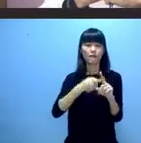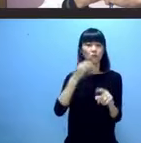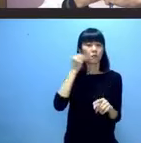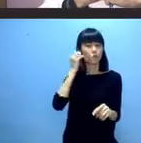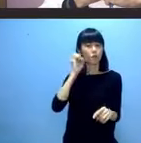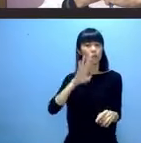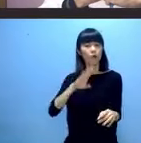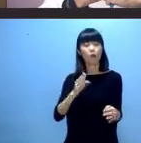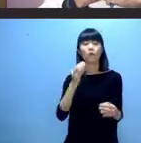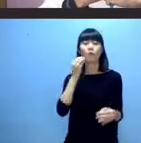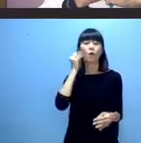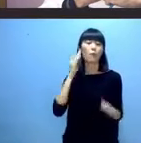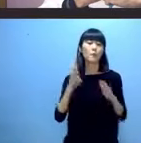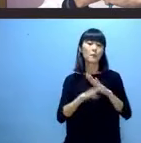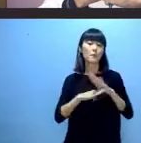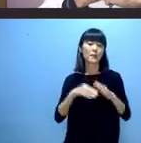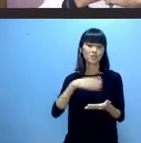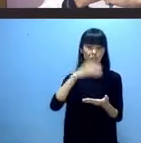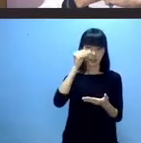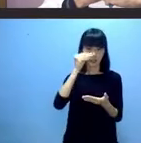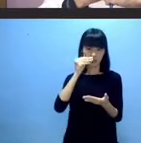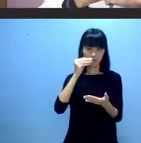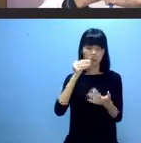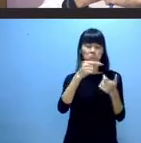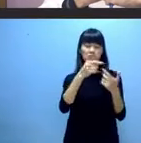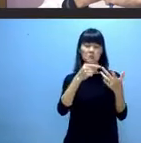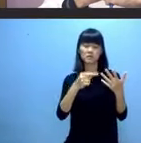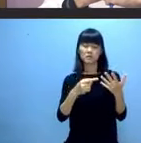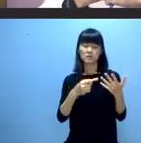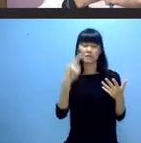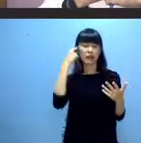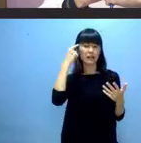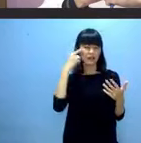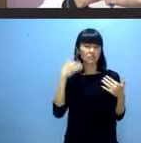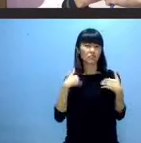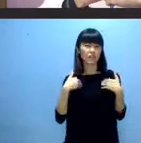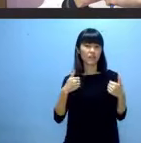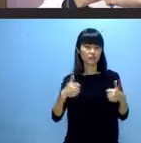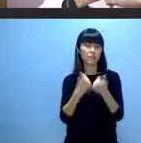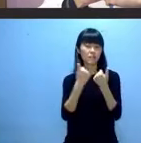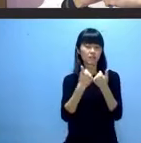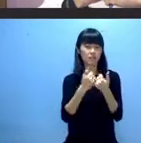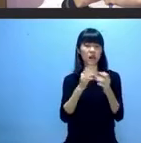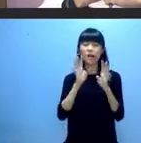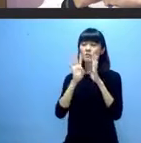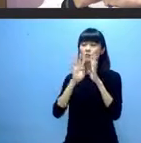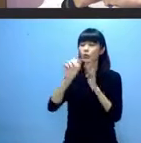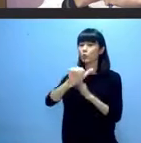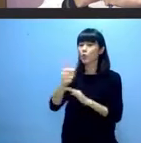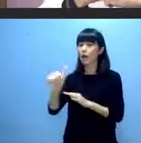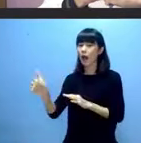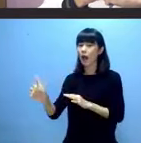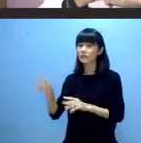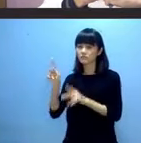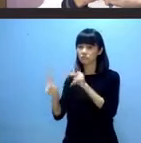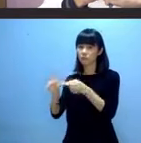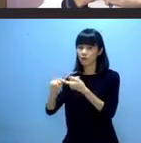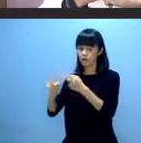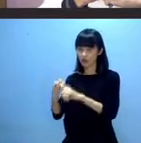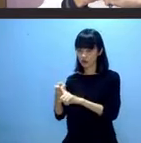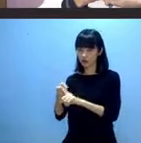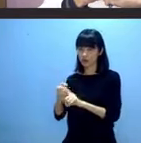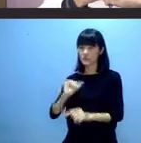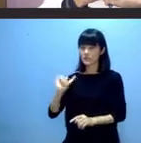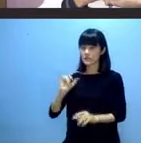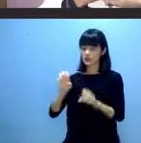as and you know, these are some of the challenges that I see. I've spoken to my other friends who are in similar situations as me. And I think